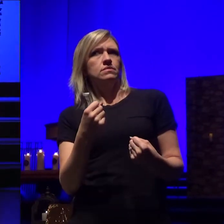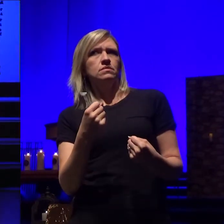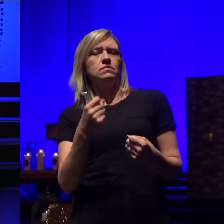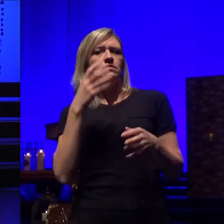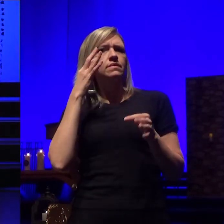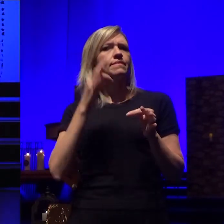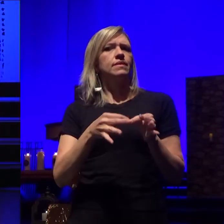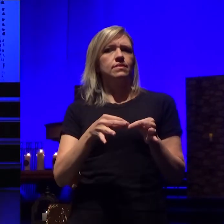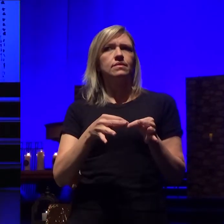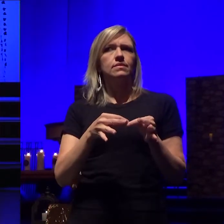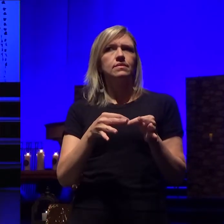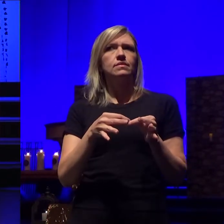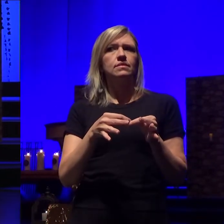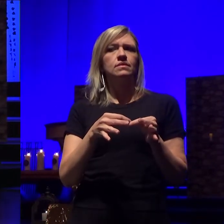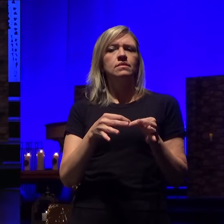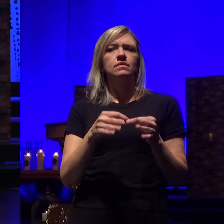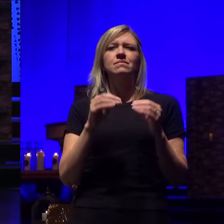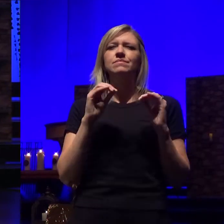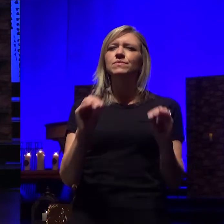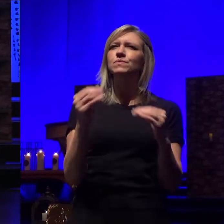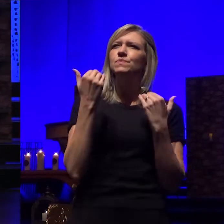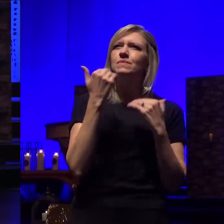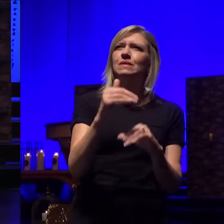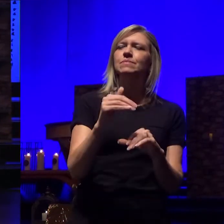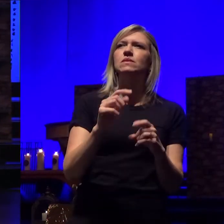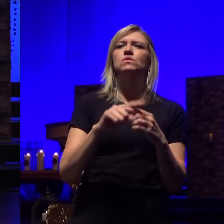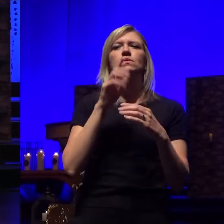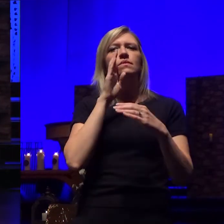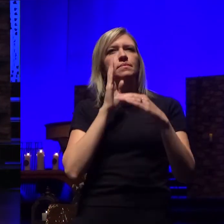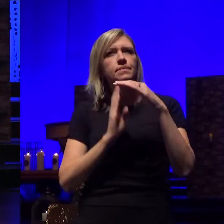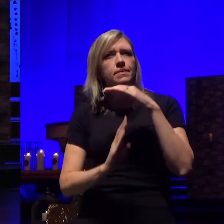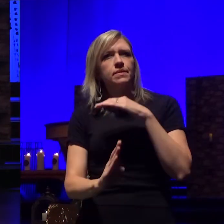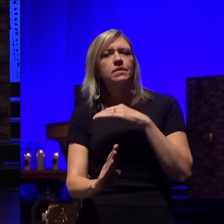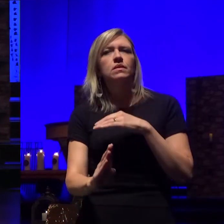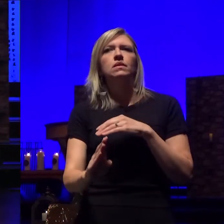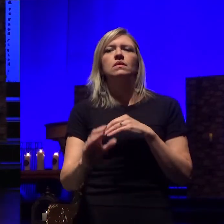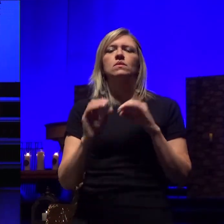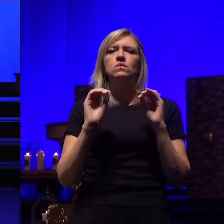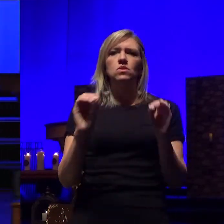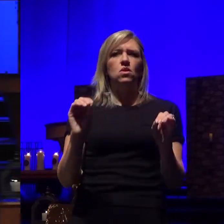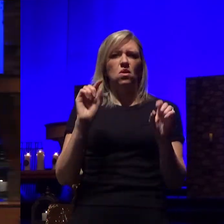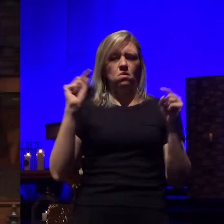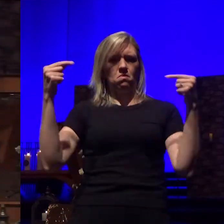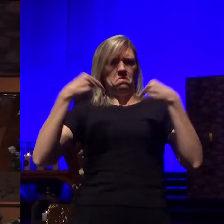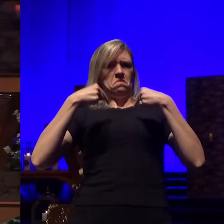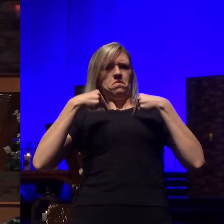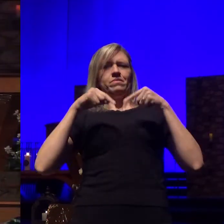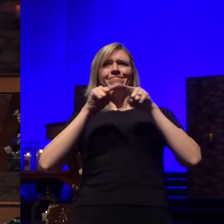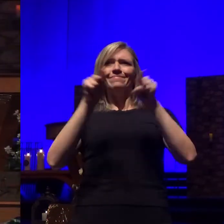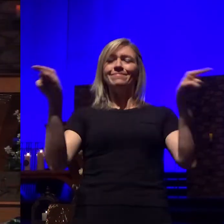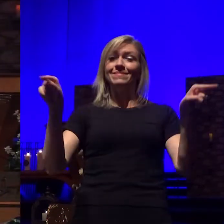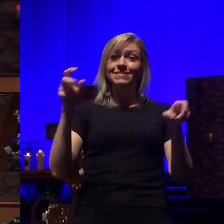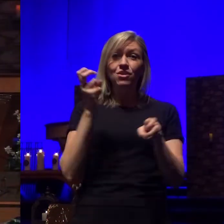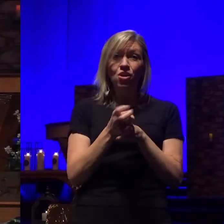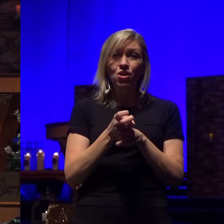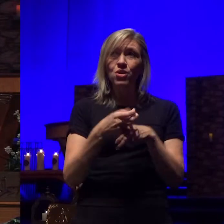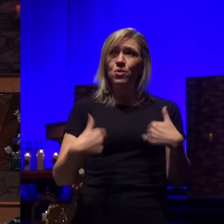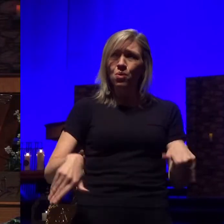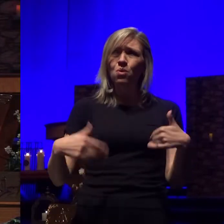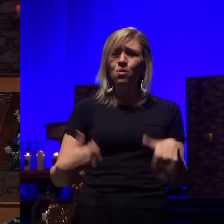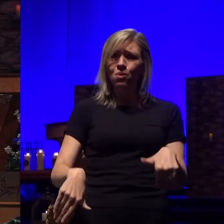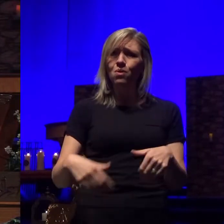confidence and faith, an unconditional humility and selflessness. And is it hard? It's damn